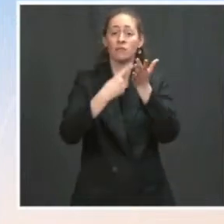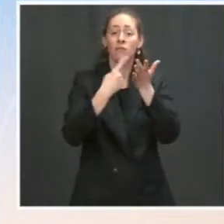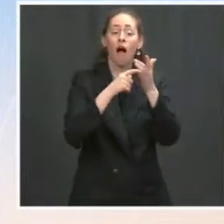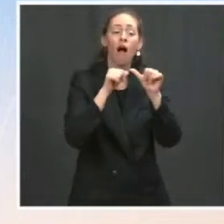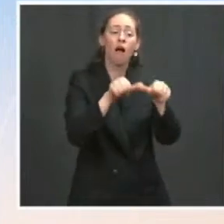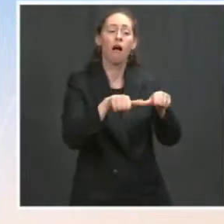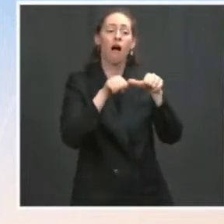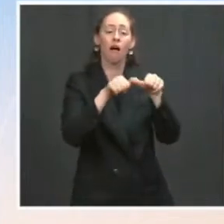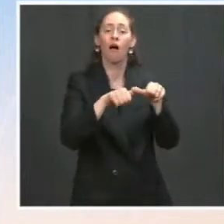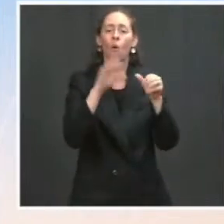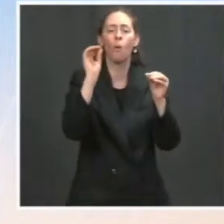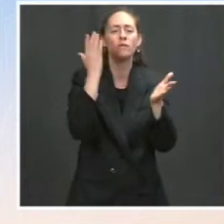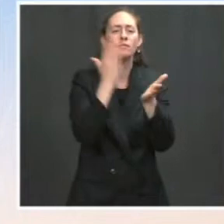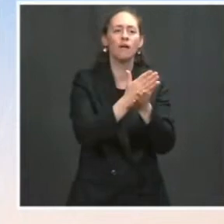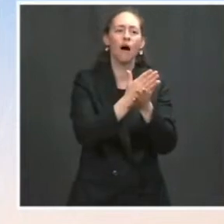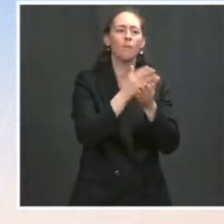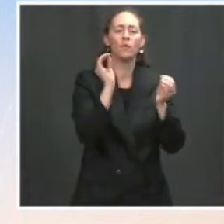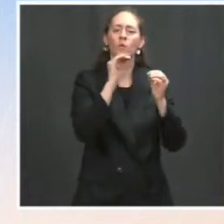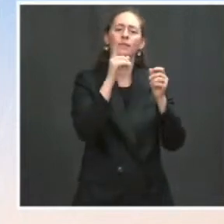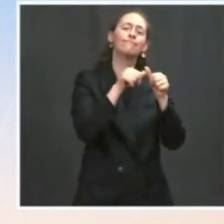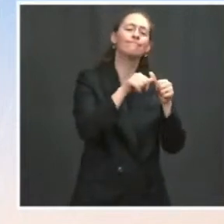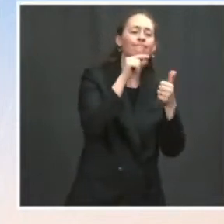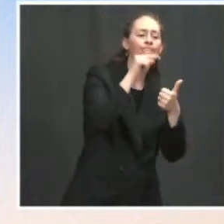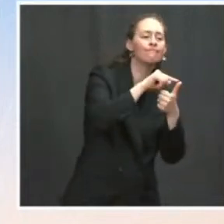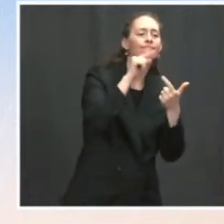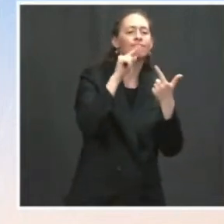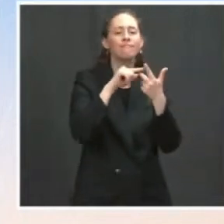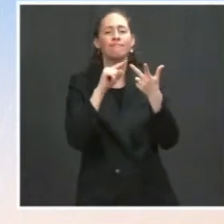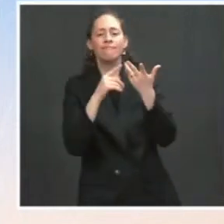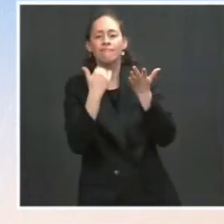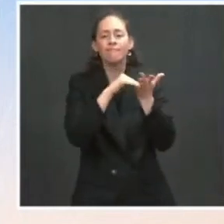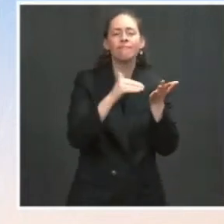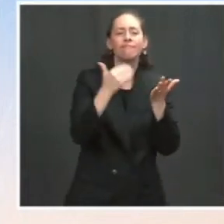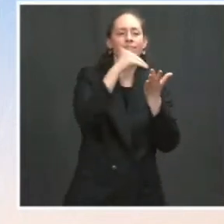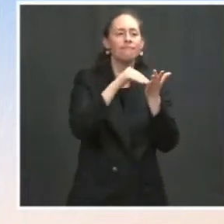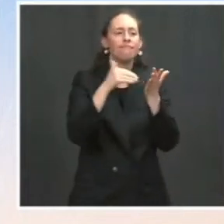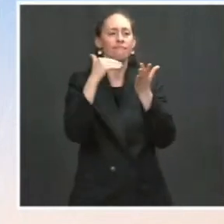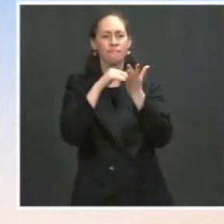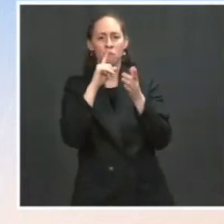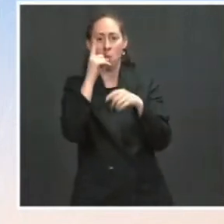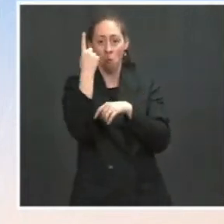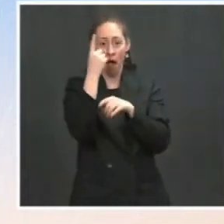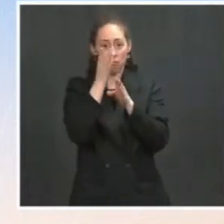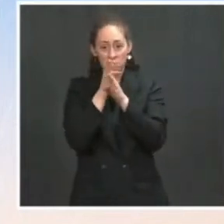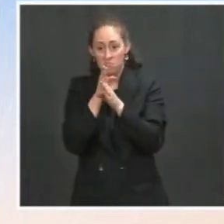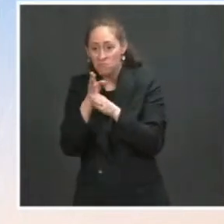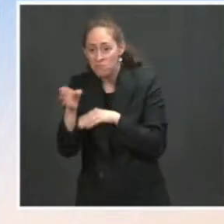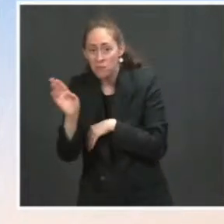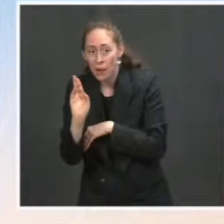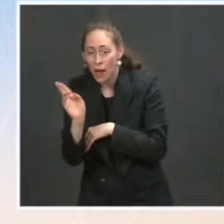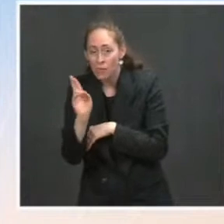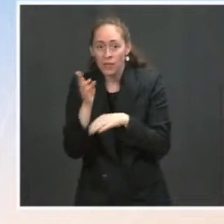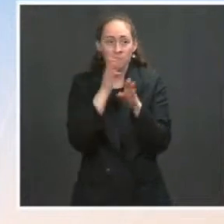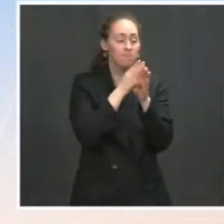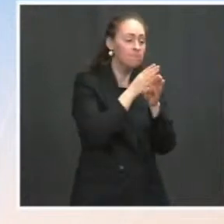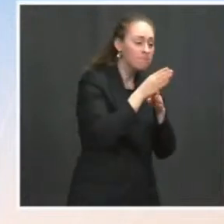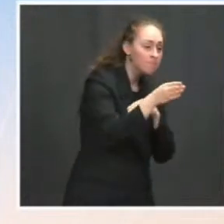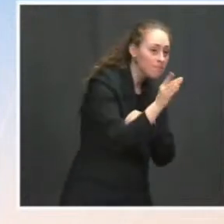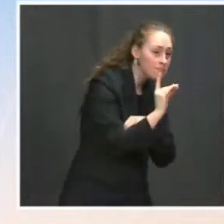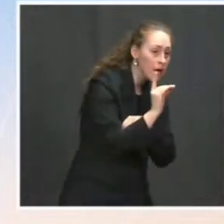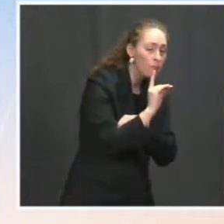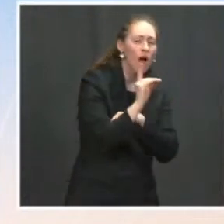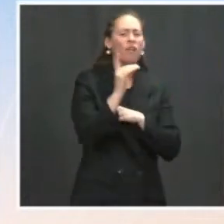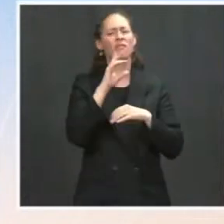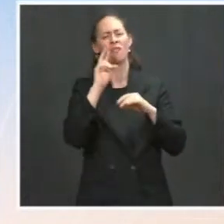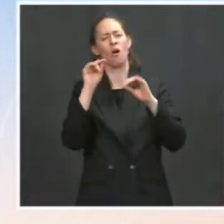viewpoints that we're intaking on, we're answering questions, and that is certainly not just with Republicans, it's with a range of Democrats as well. I want to make sure. The question